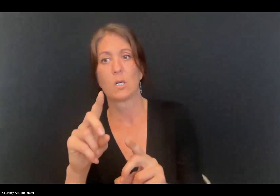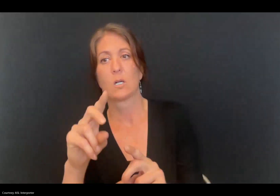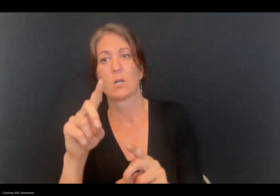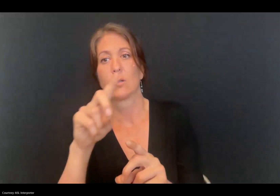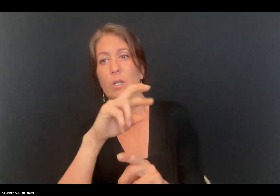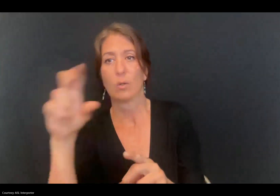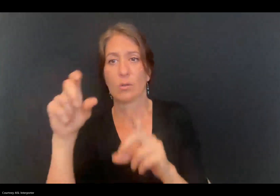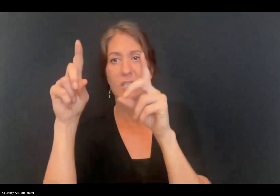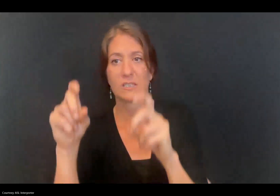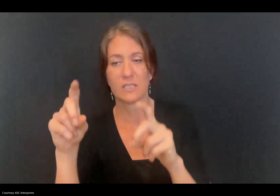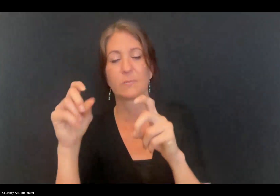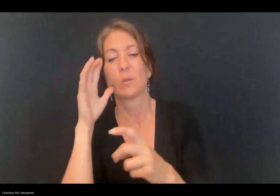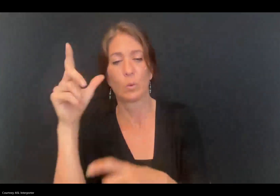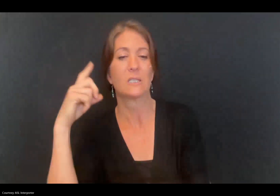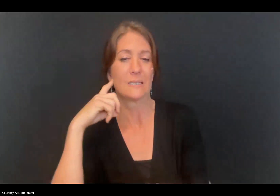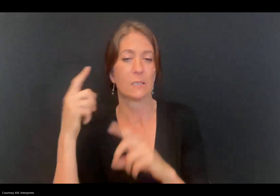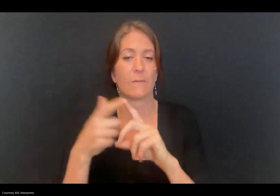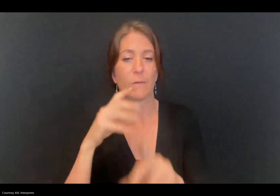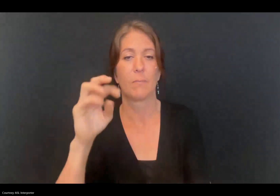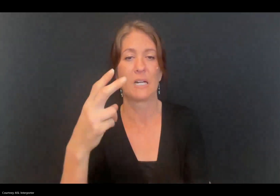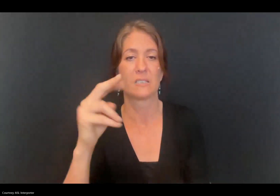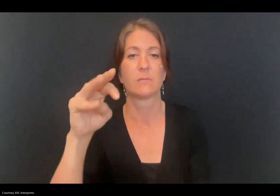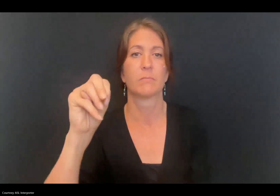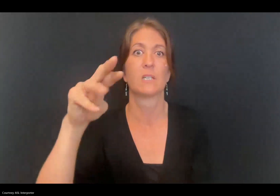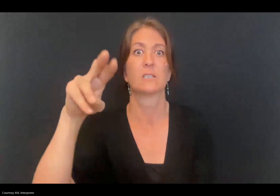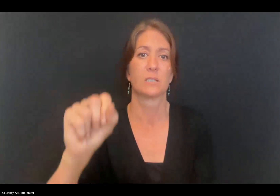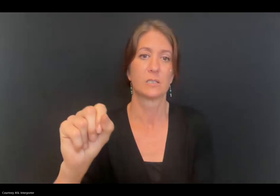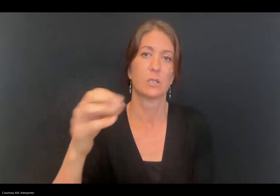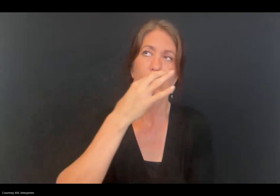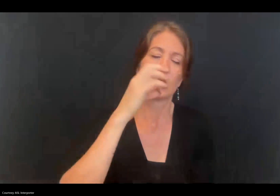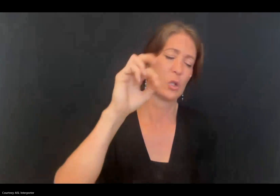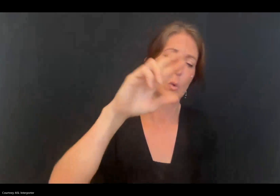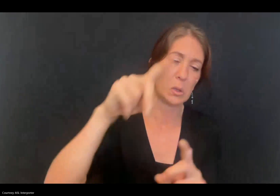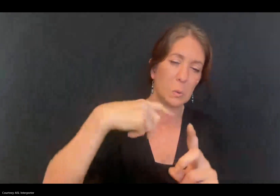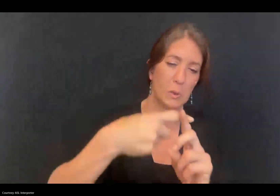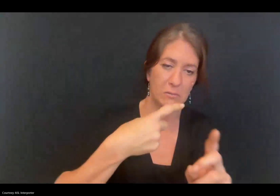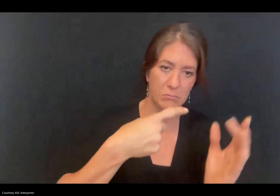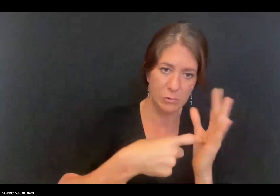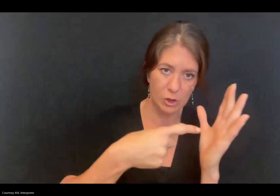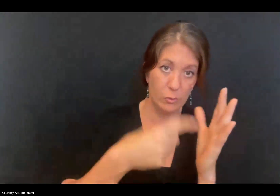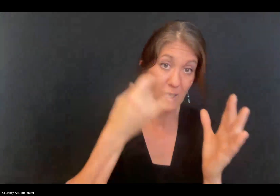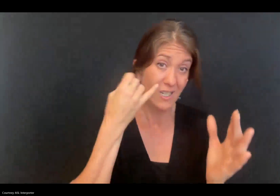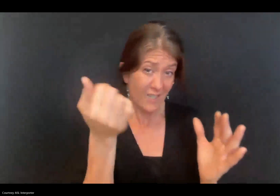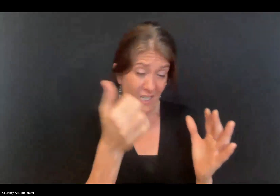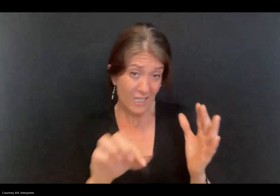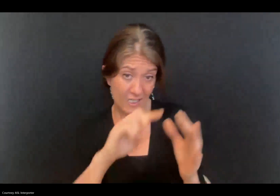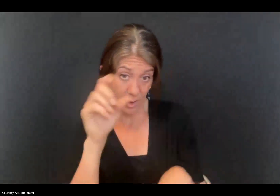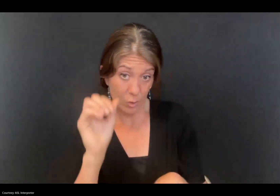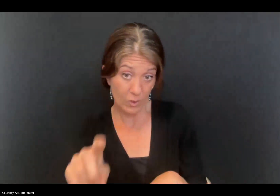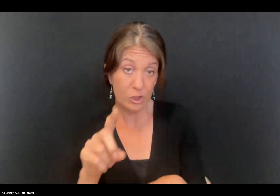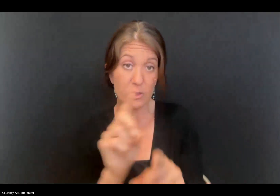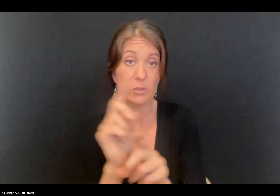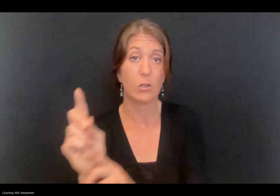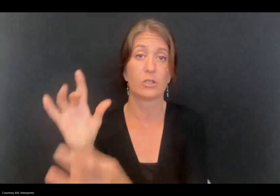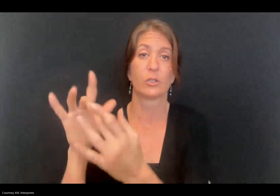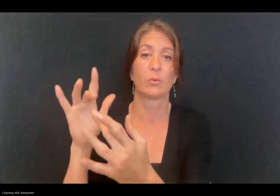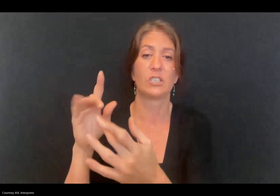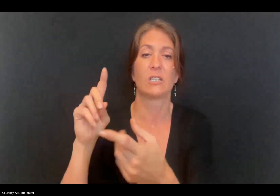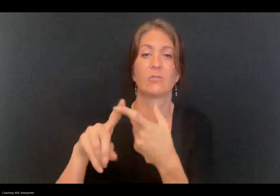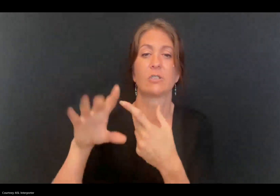from Maximus soon. Or when that comes up. And if you have any questions about that, I would also reach out to your